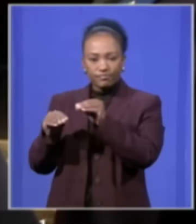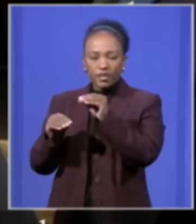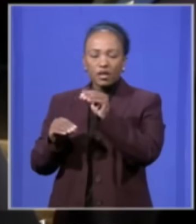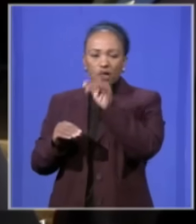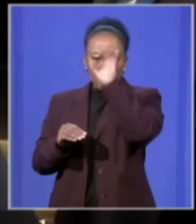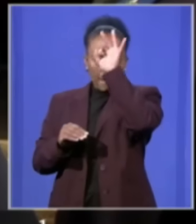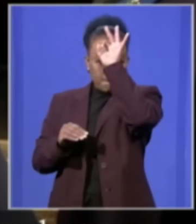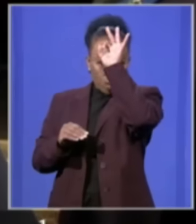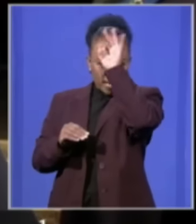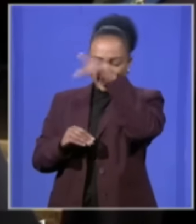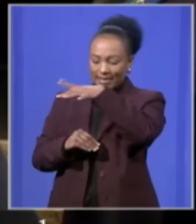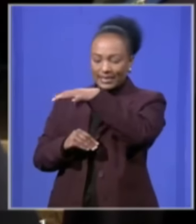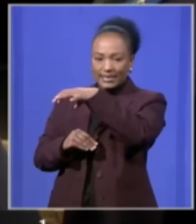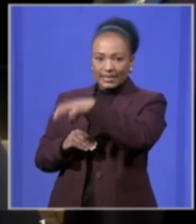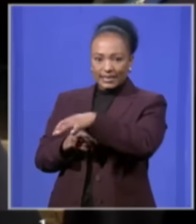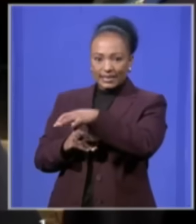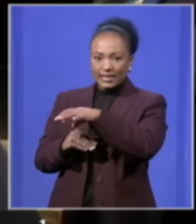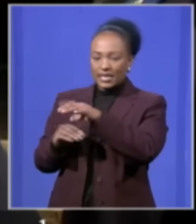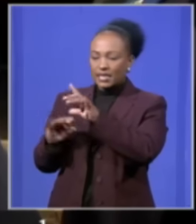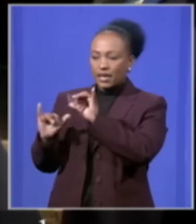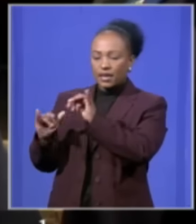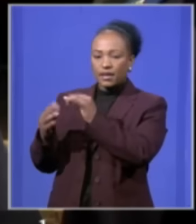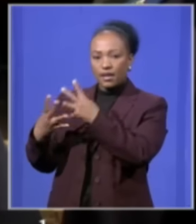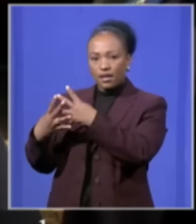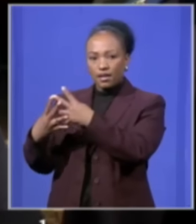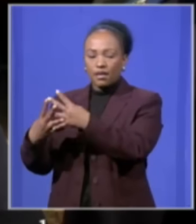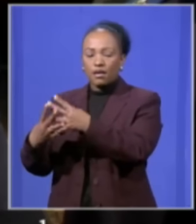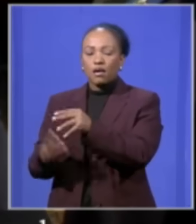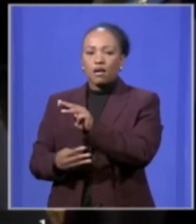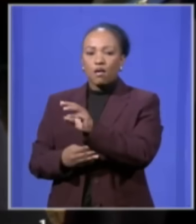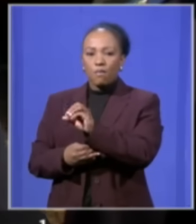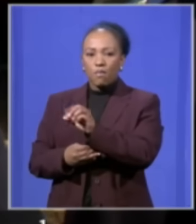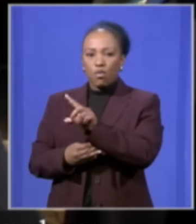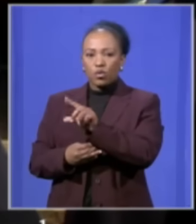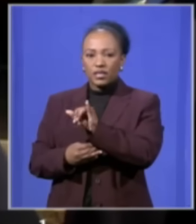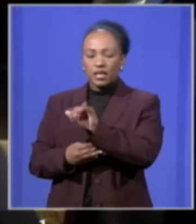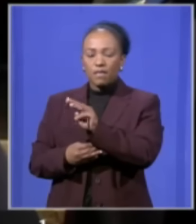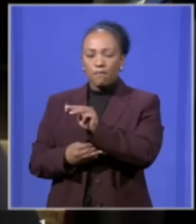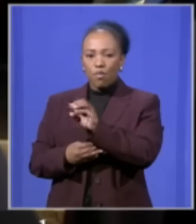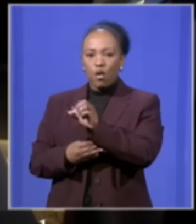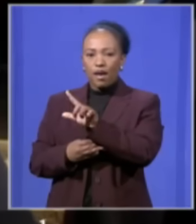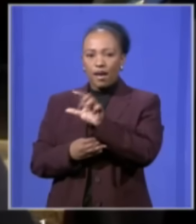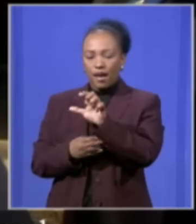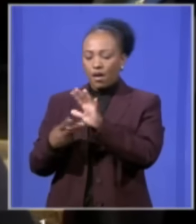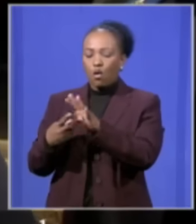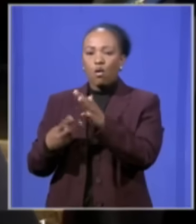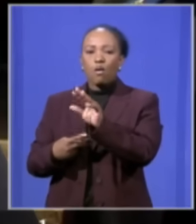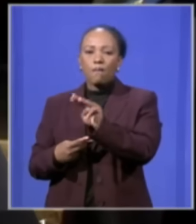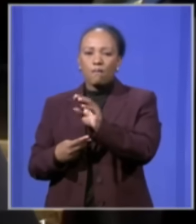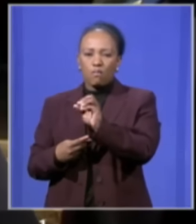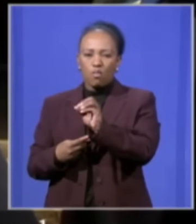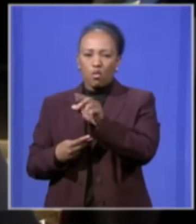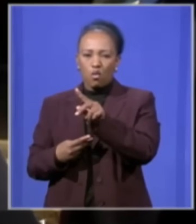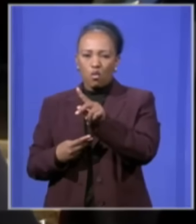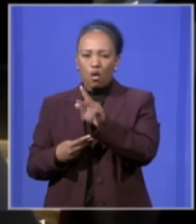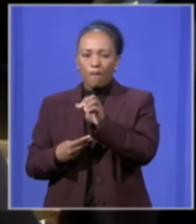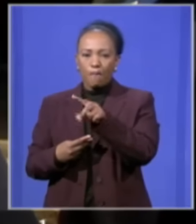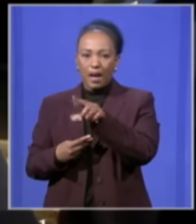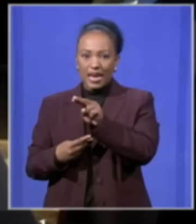case they were either detained to Mdimule. If Mdimule is not full, then they will go to Mkopane. So the road